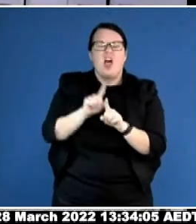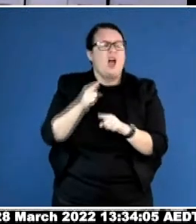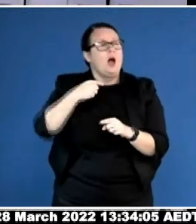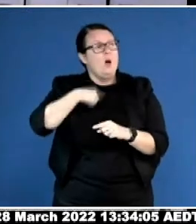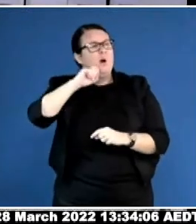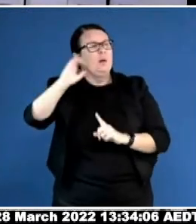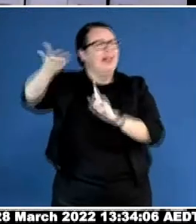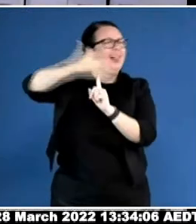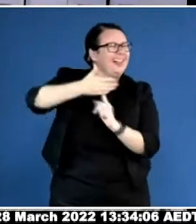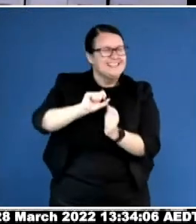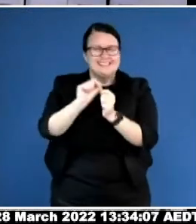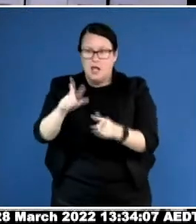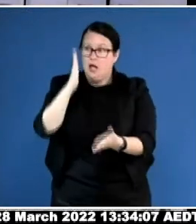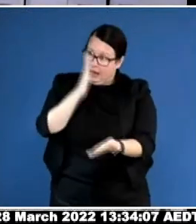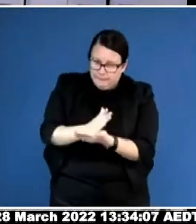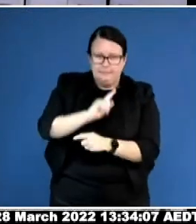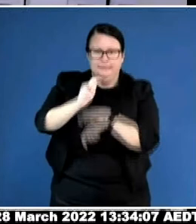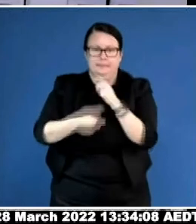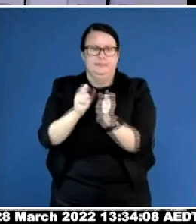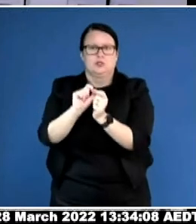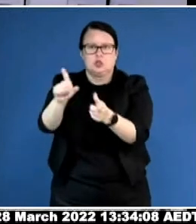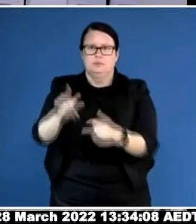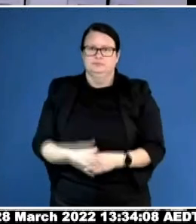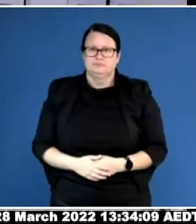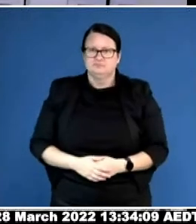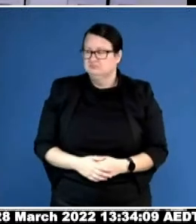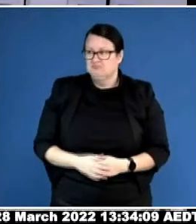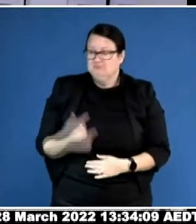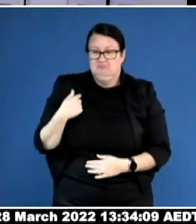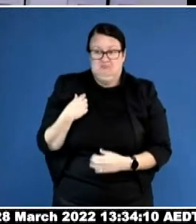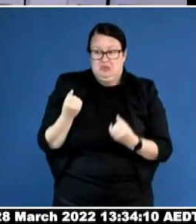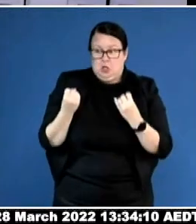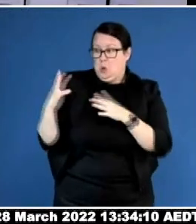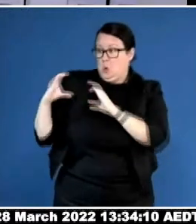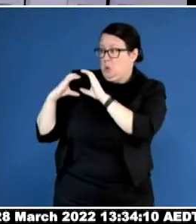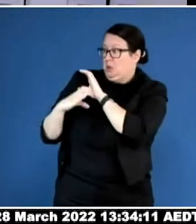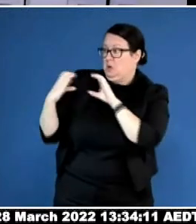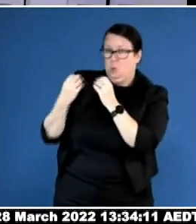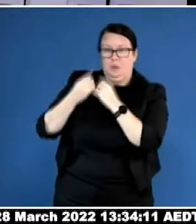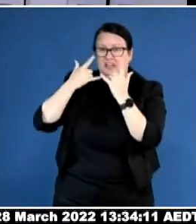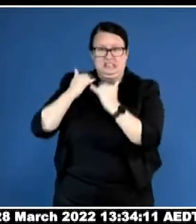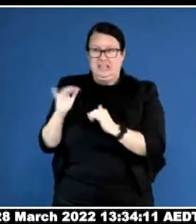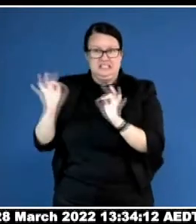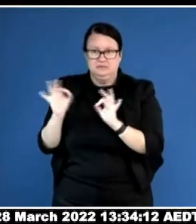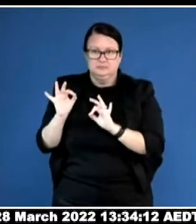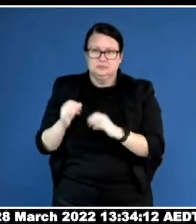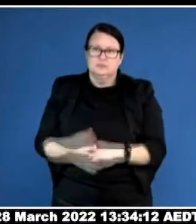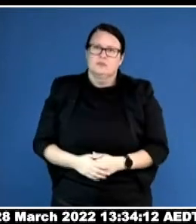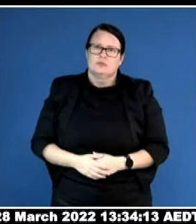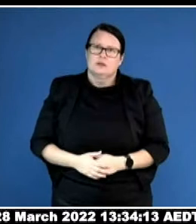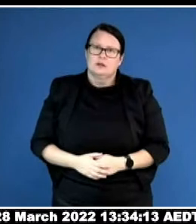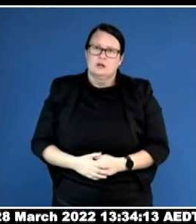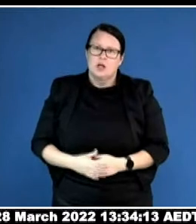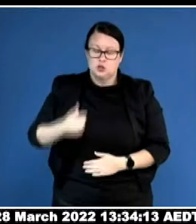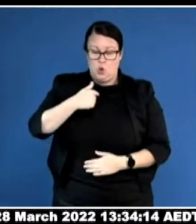actually being sold. No, I didn't have any communication with the solicitor. It was held, the property owned was belonged to myself